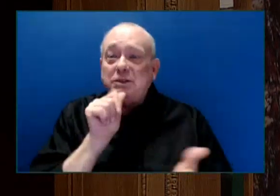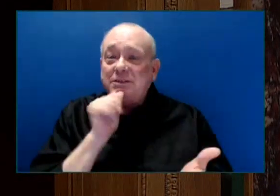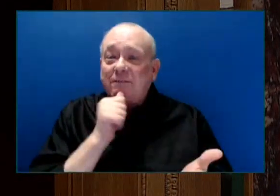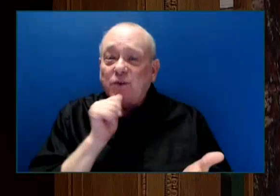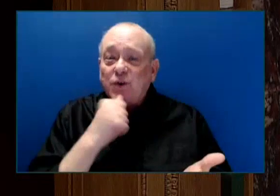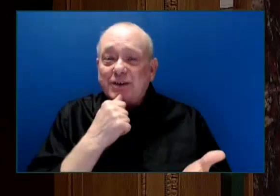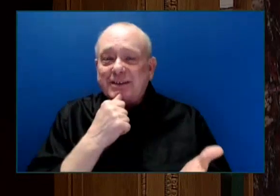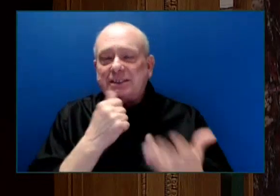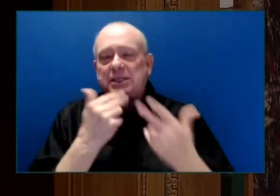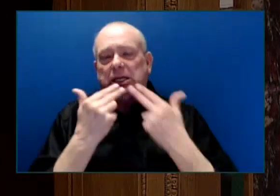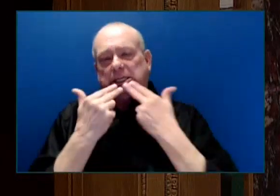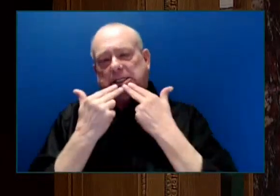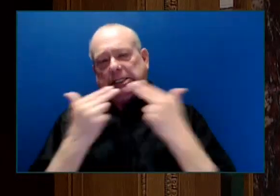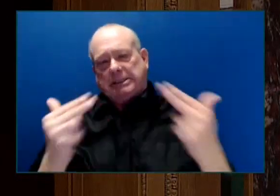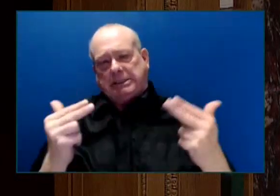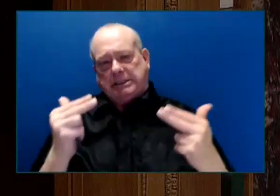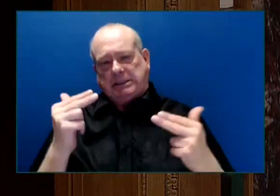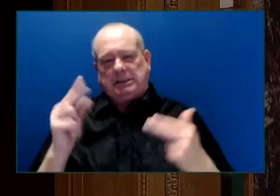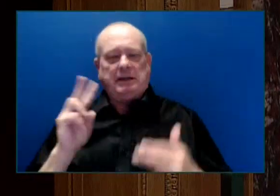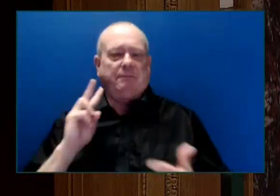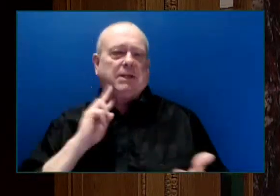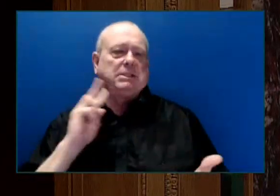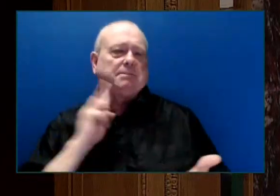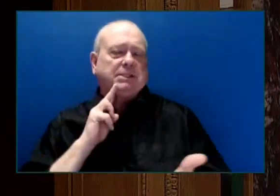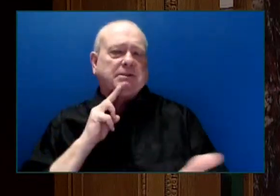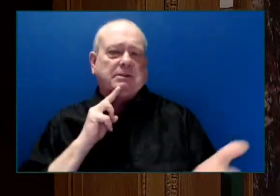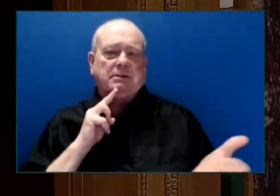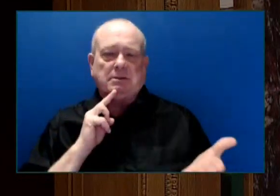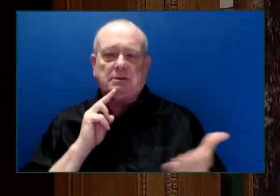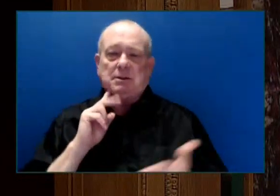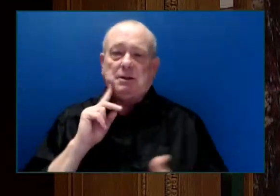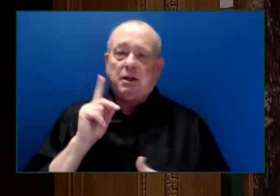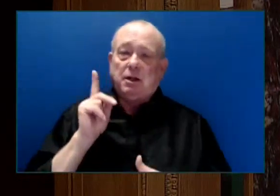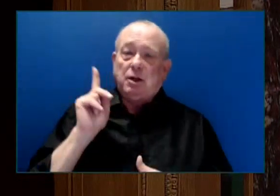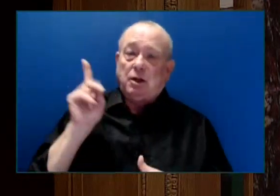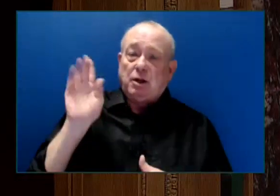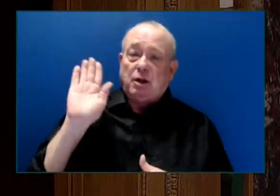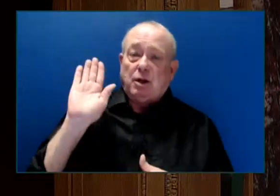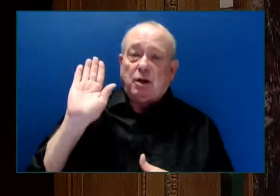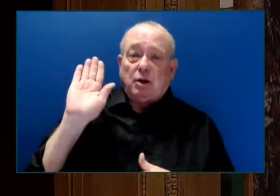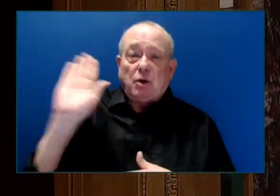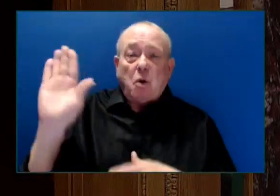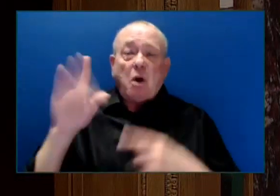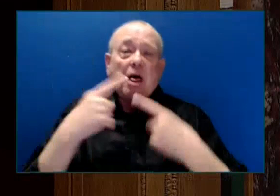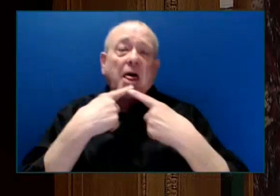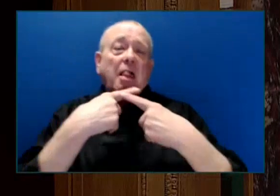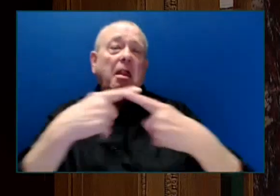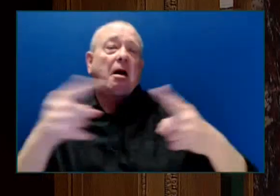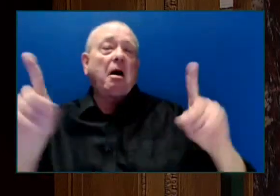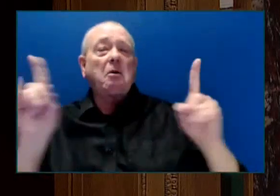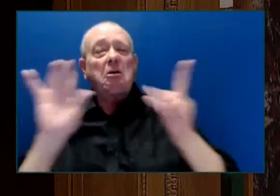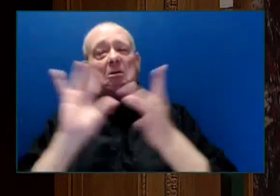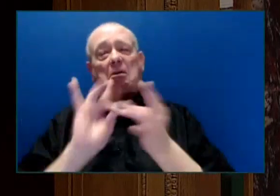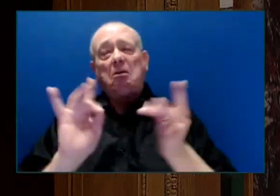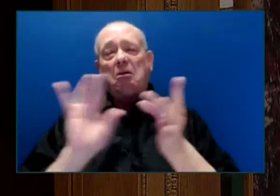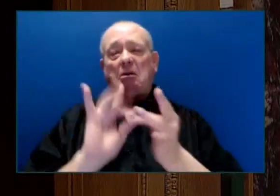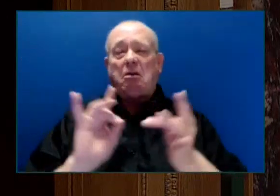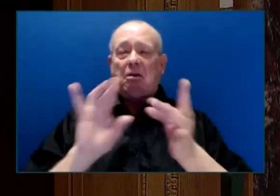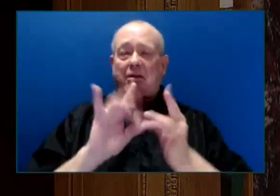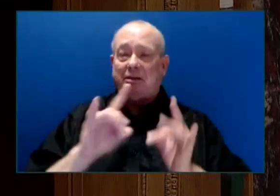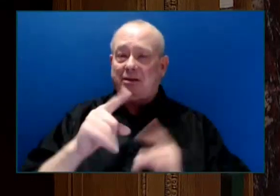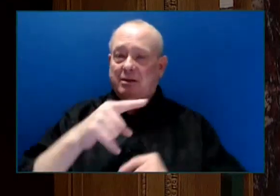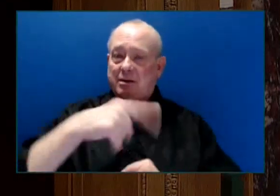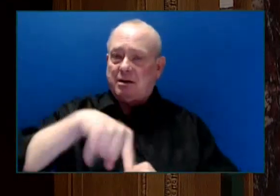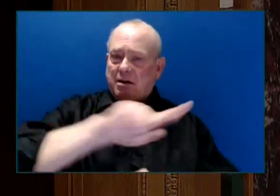Premier's announcements, Mr. Speaker. Come to the question, please. Because no one has heard the Premier acknowledge that the chaos we see in the